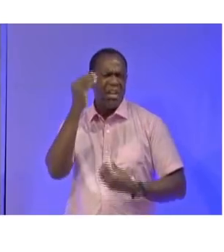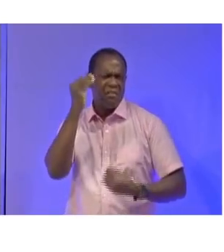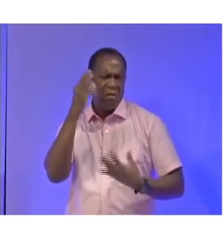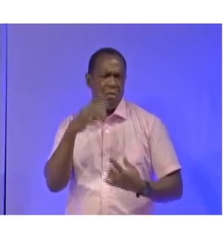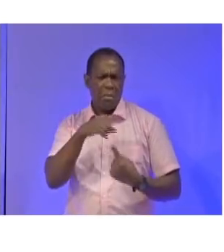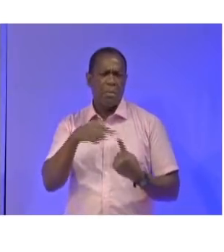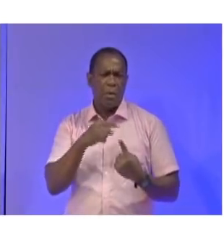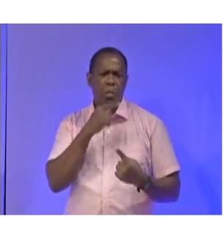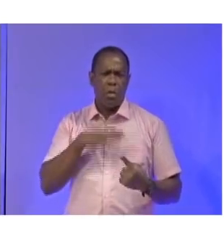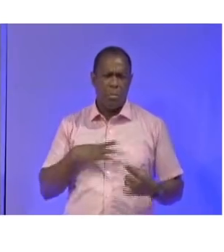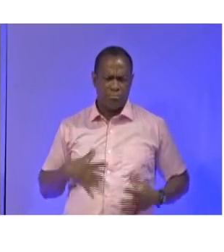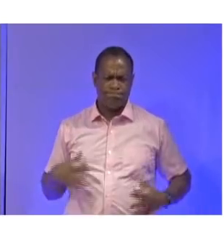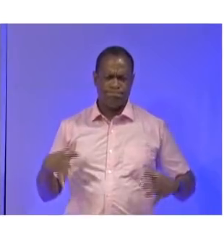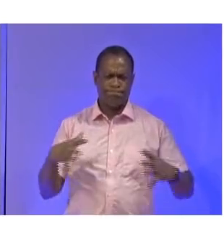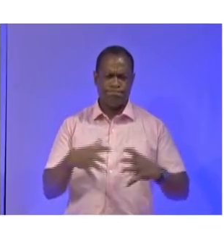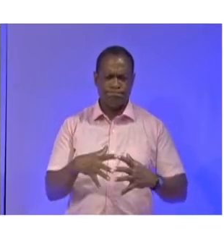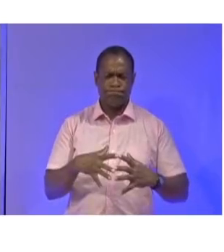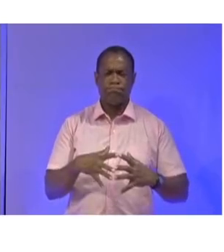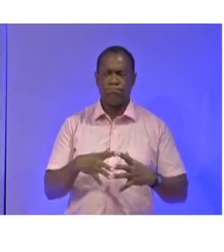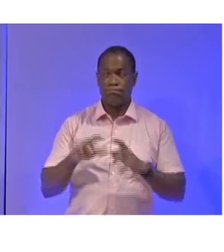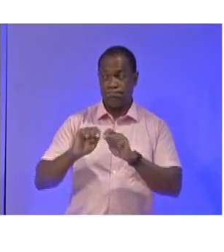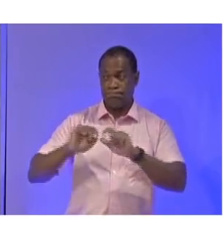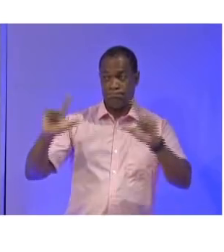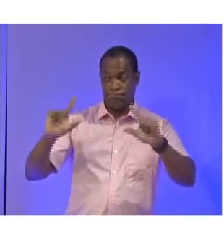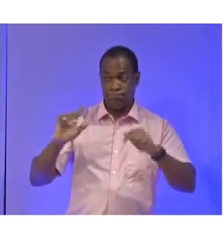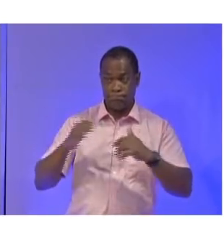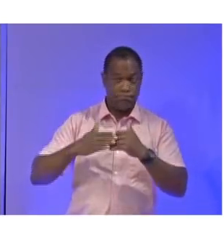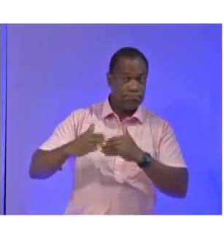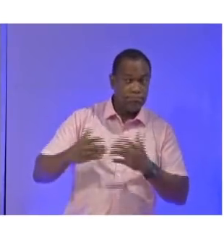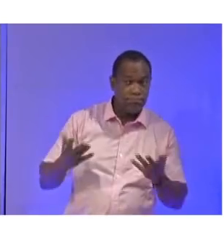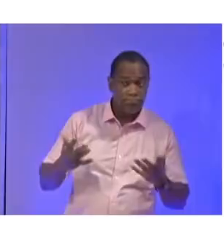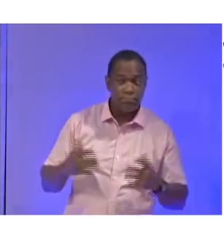gynae services. Can I have the next slide, please?